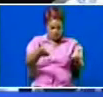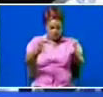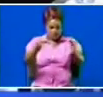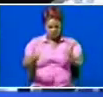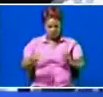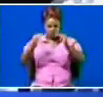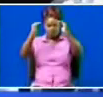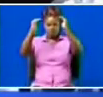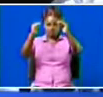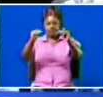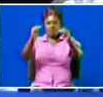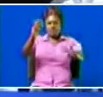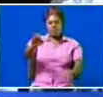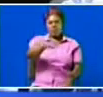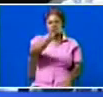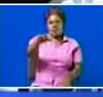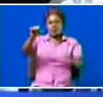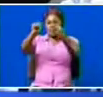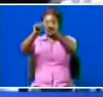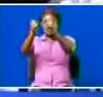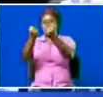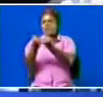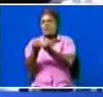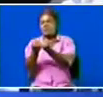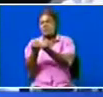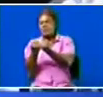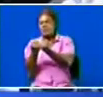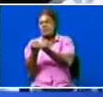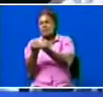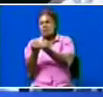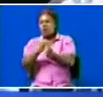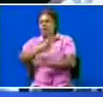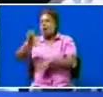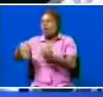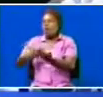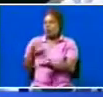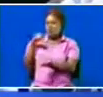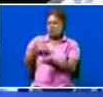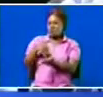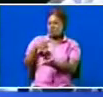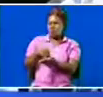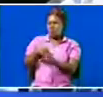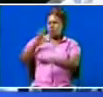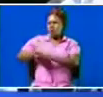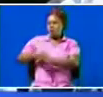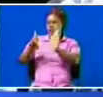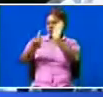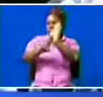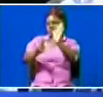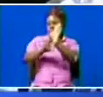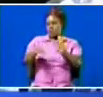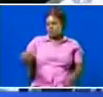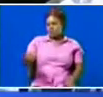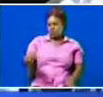moving to a parliamentary system that will be all-inclusive in terms of representation by